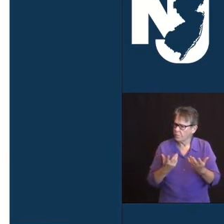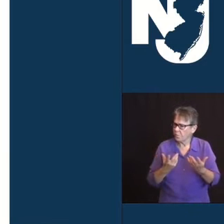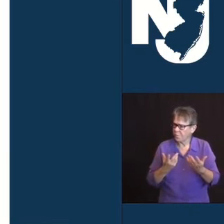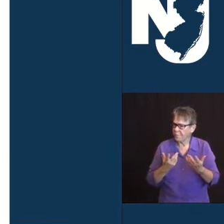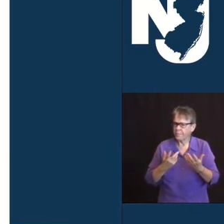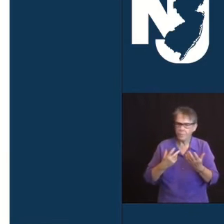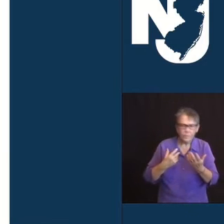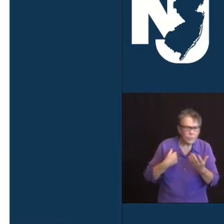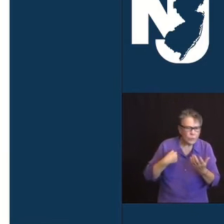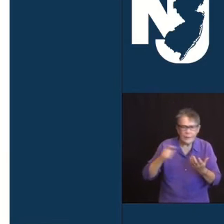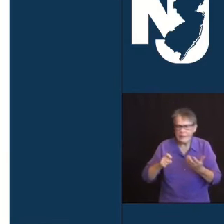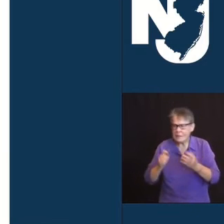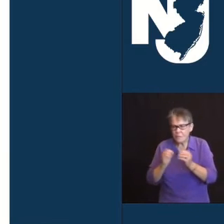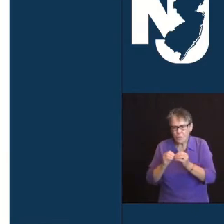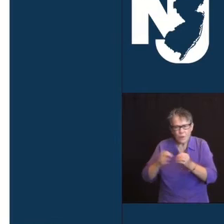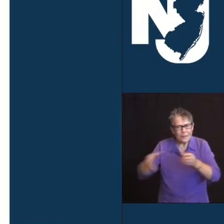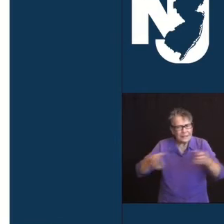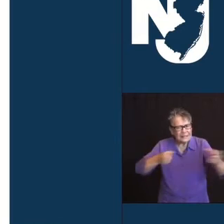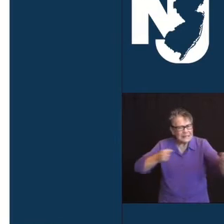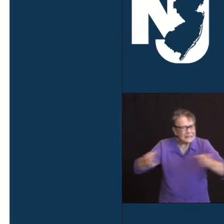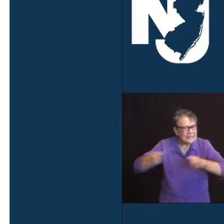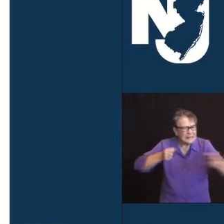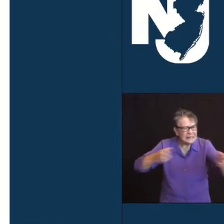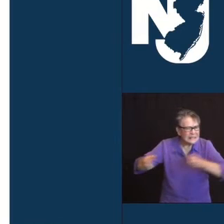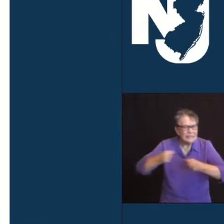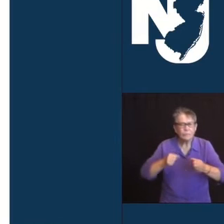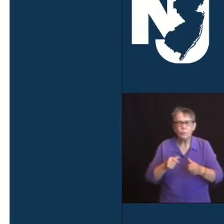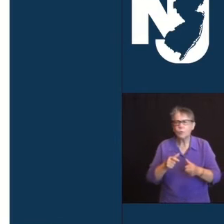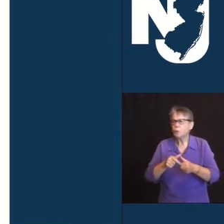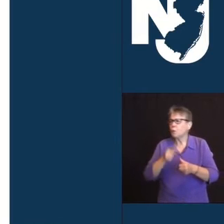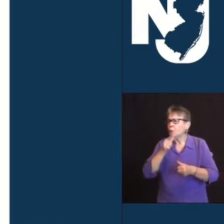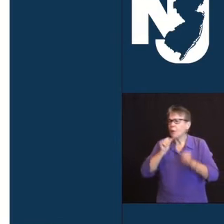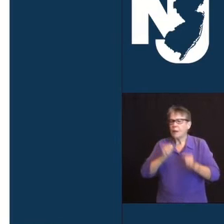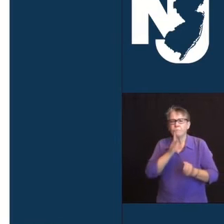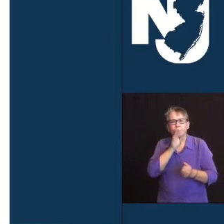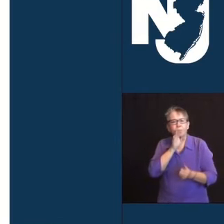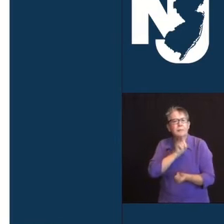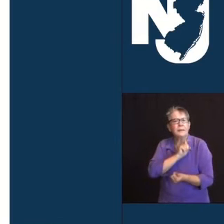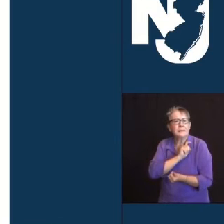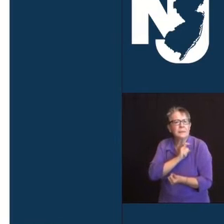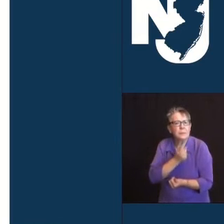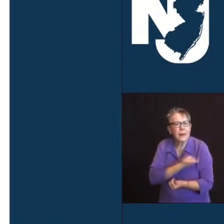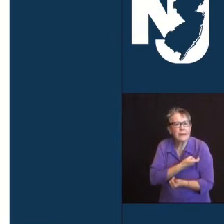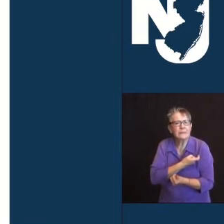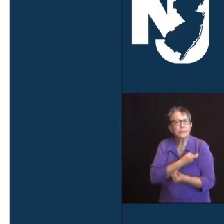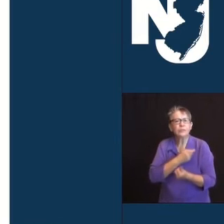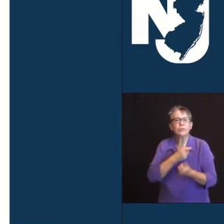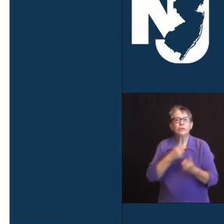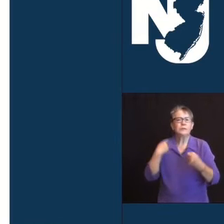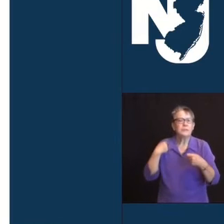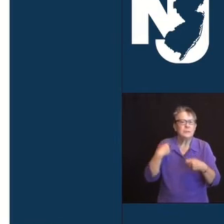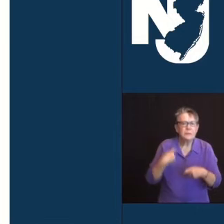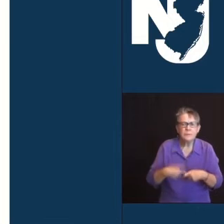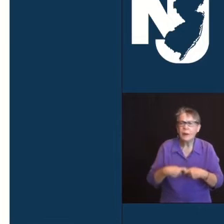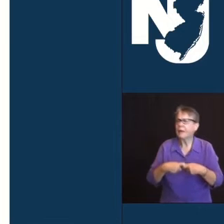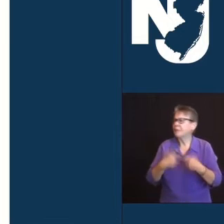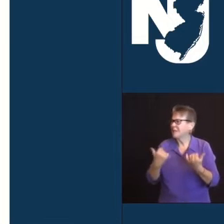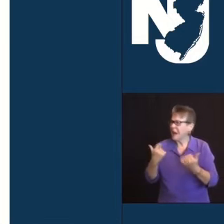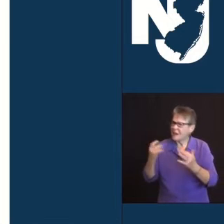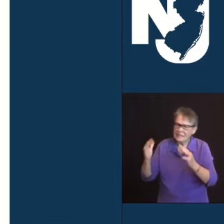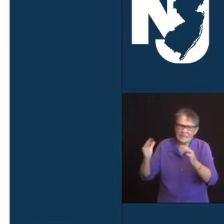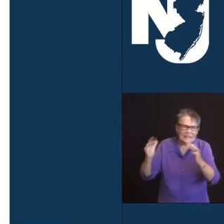with Spanish language proficiency, so we are currently engaged in filling that need.